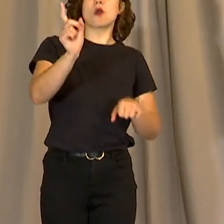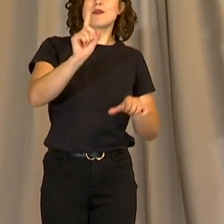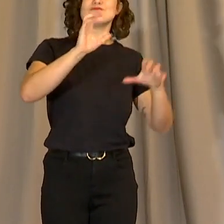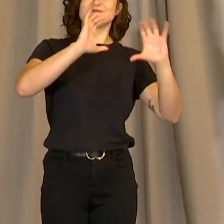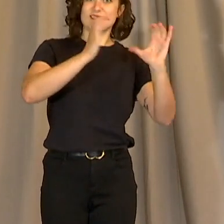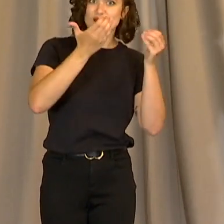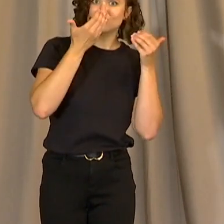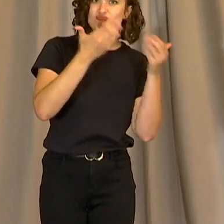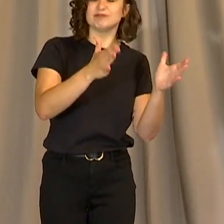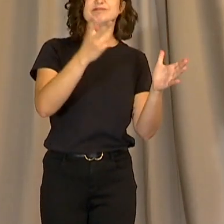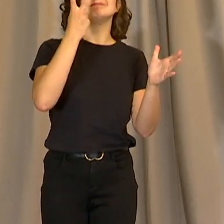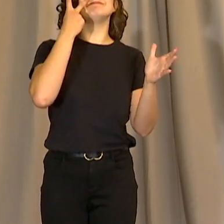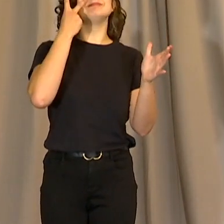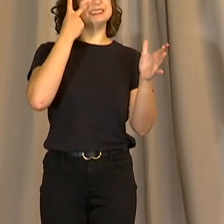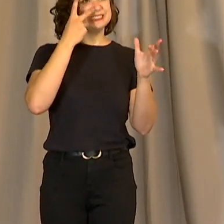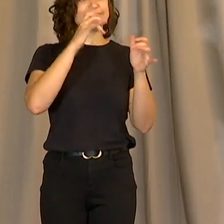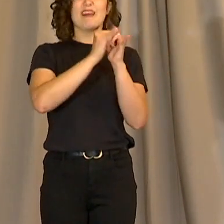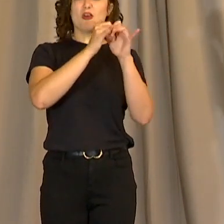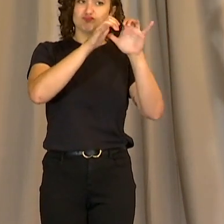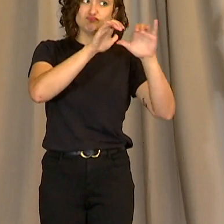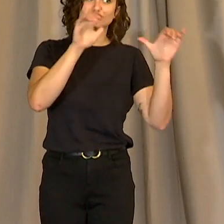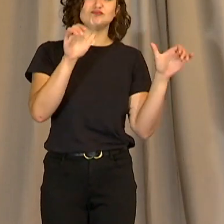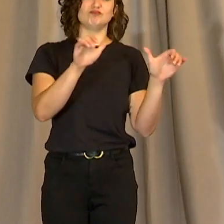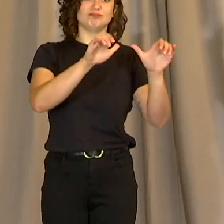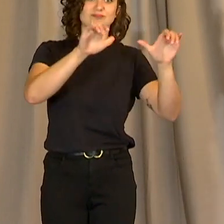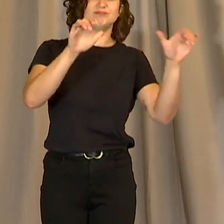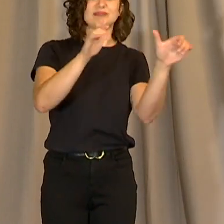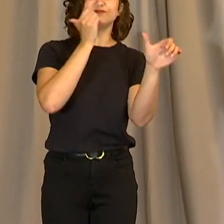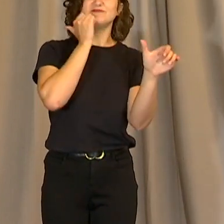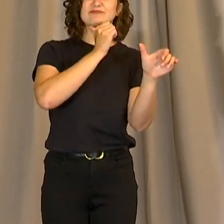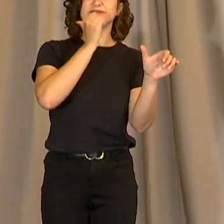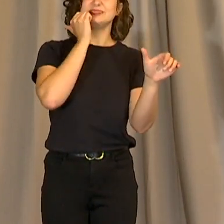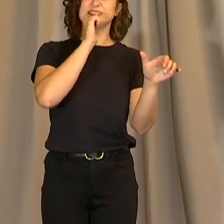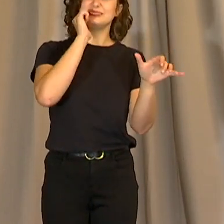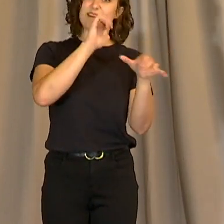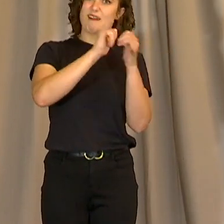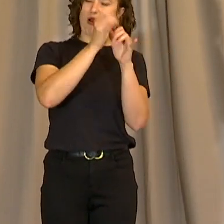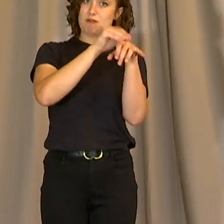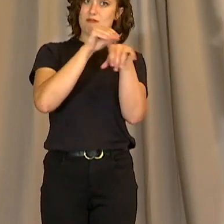practices work every single day in their classrooms,